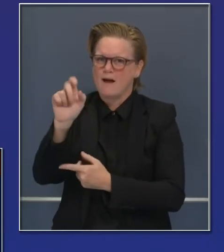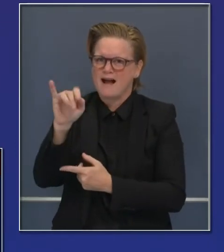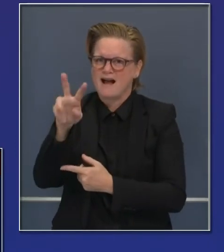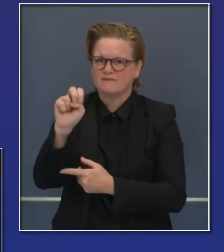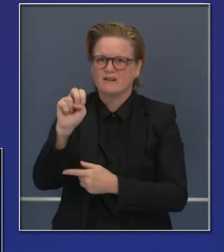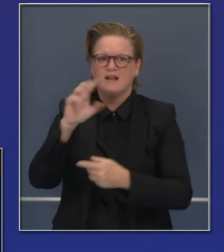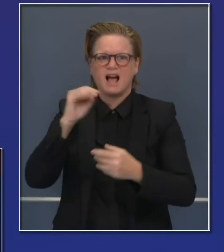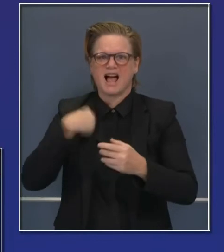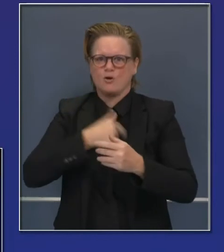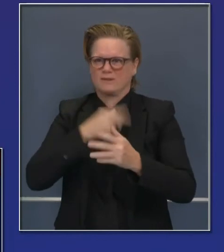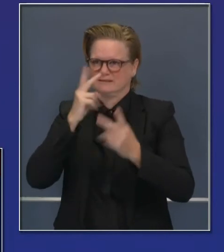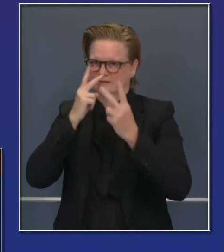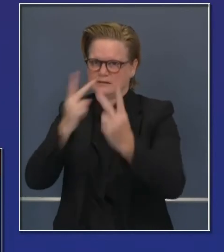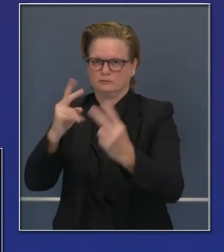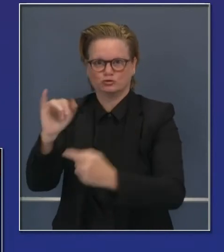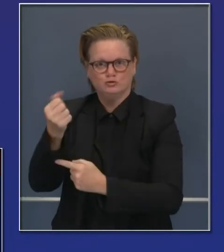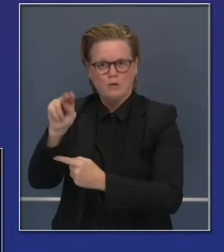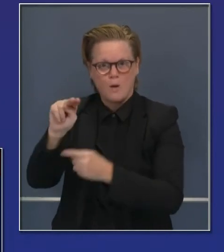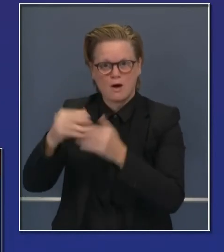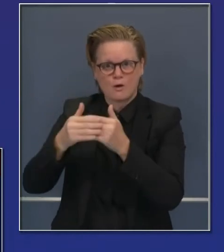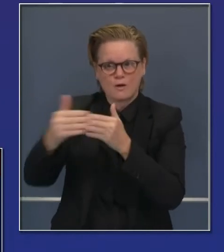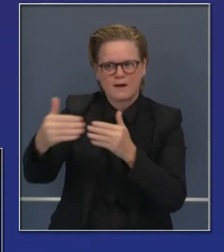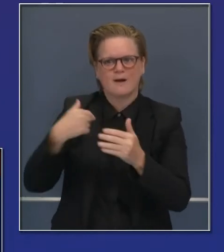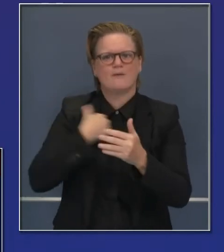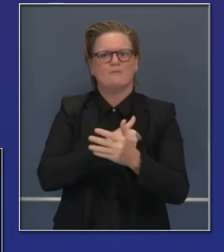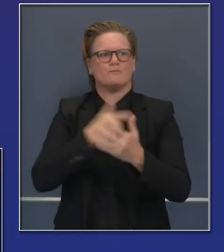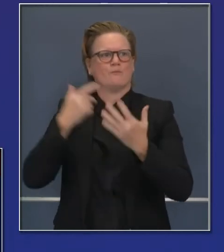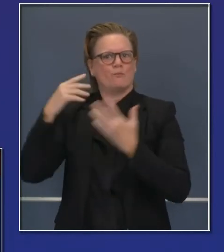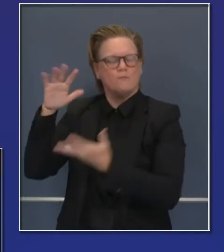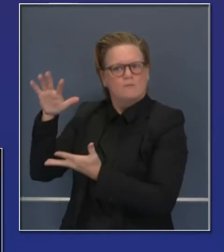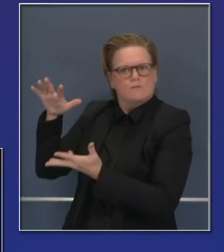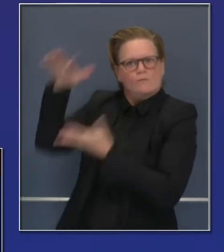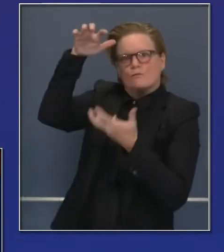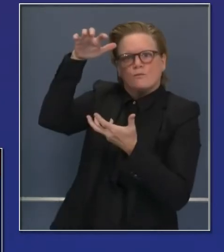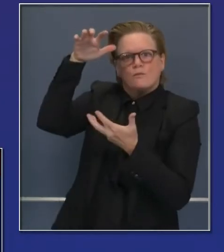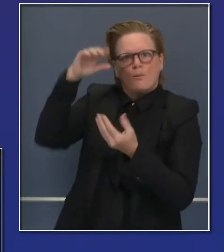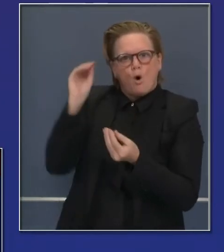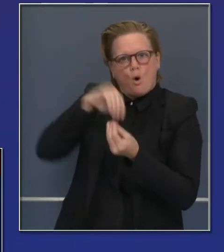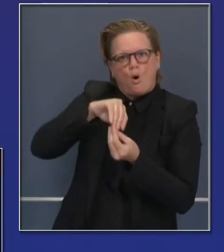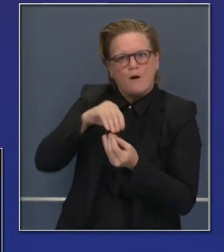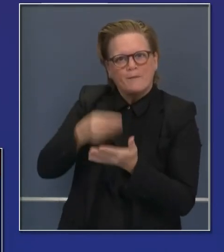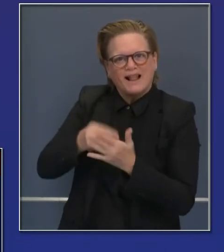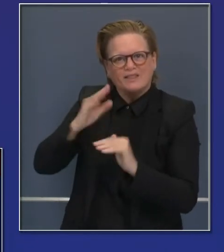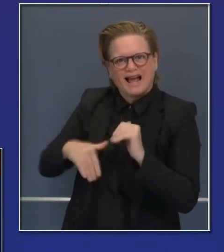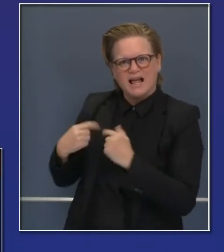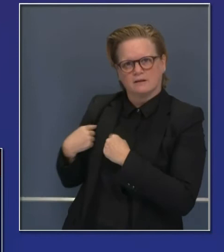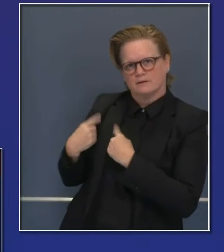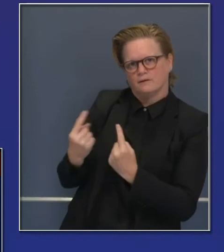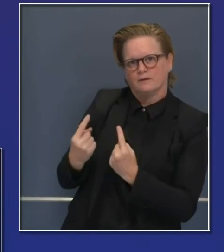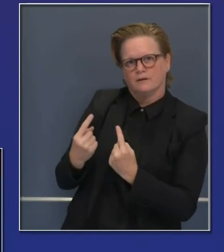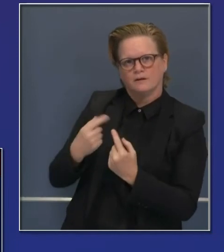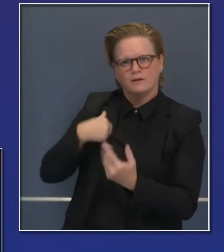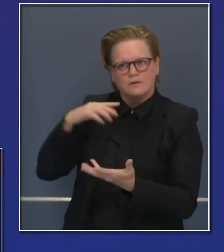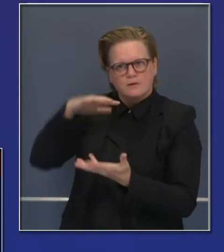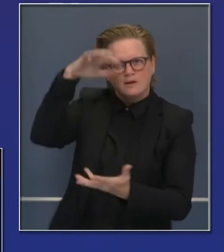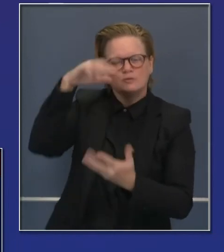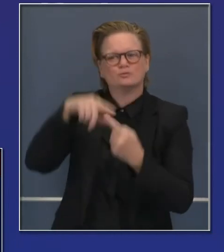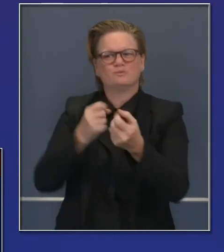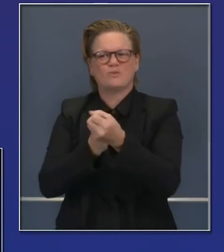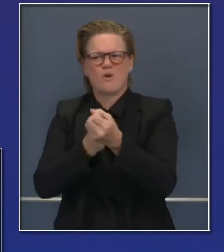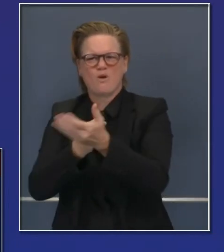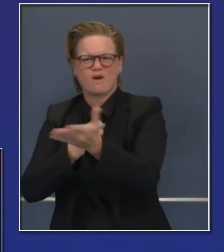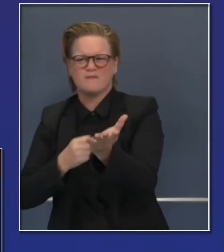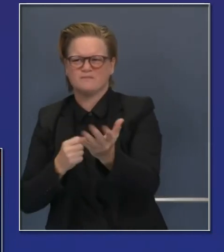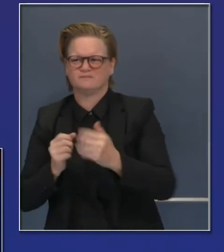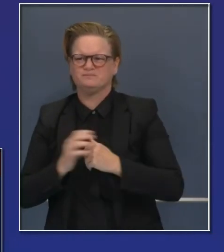more supports. All of this, again, that we announced this week is a bridge to get us into January, and certainly a bridge